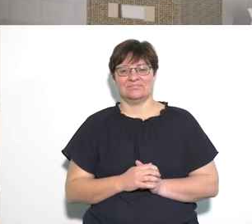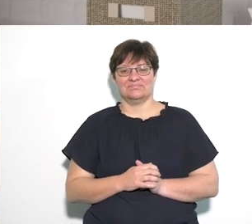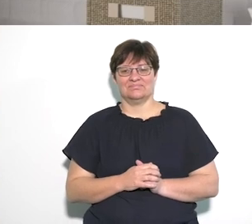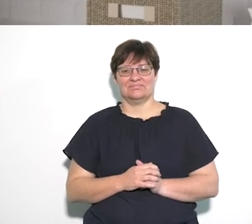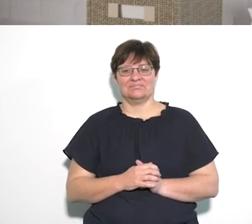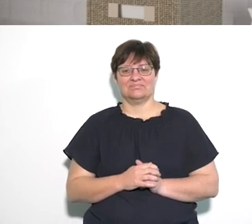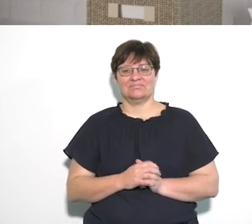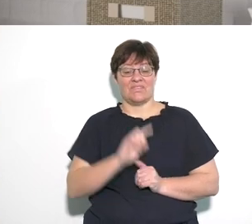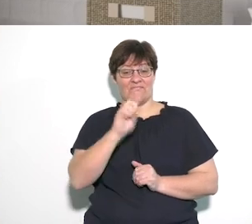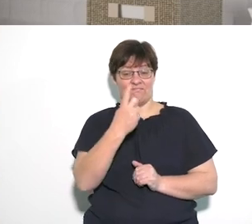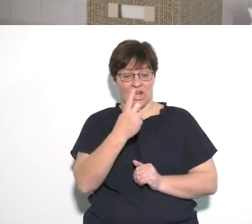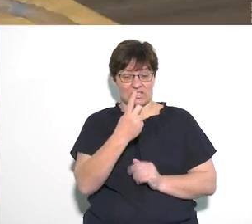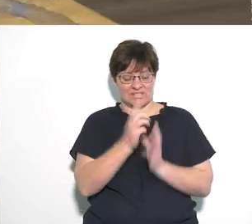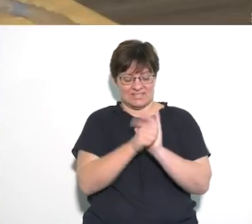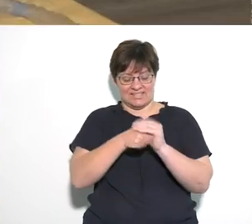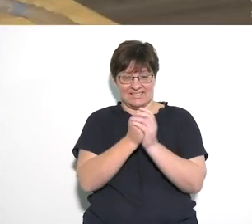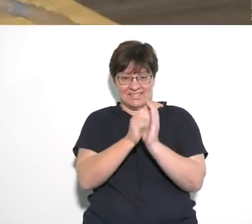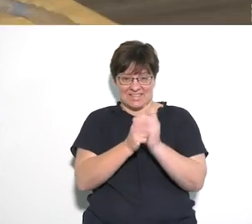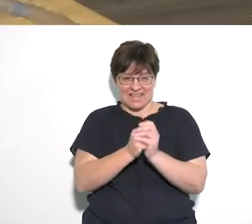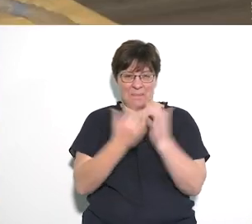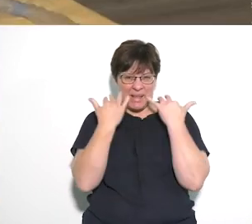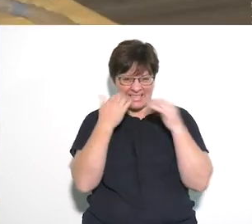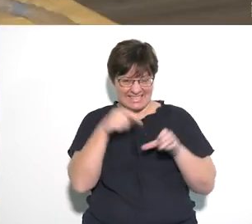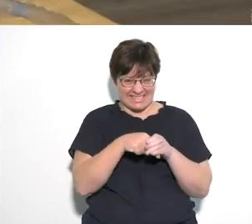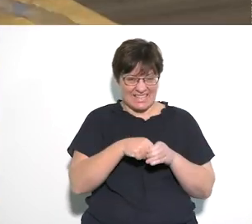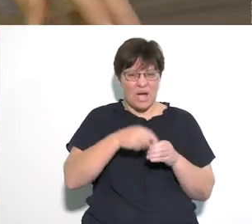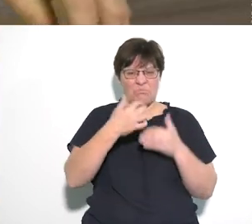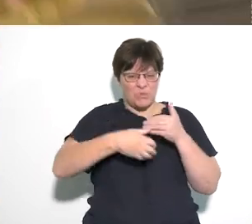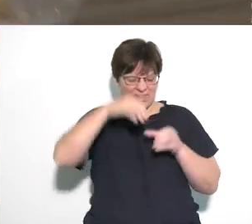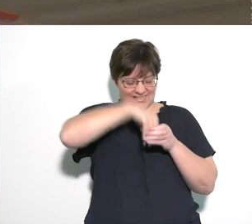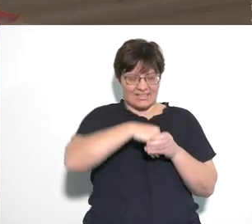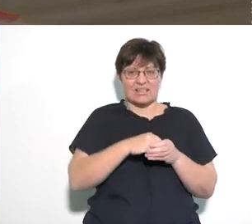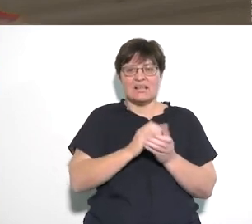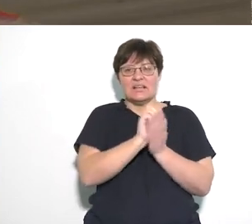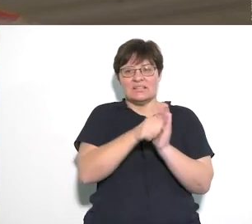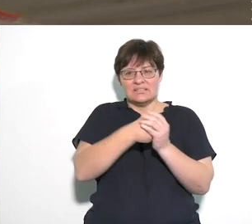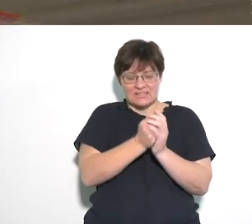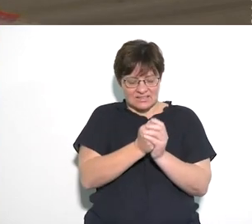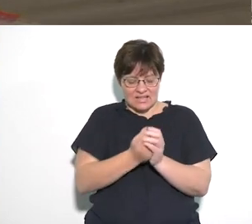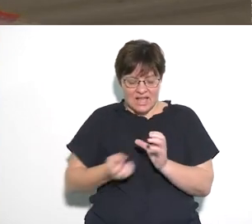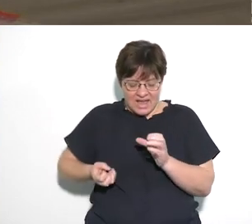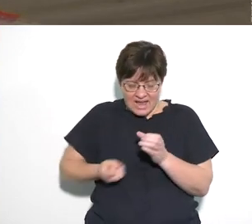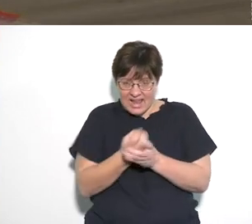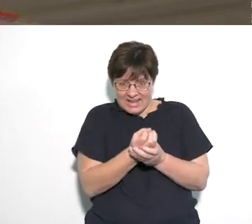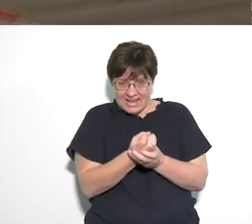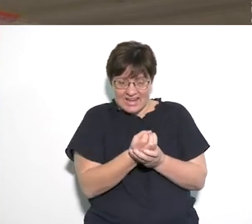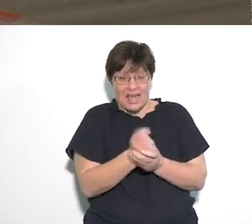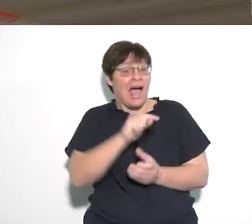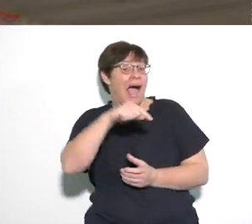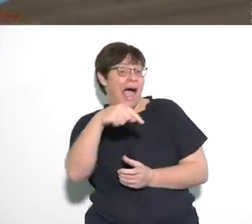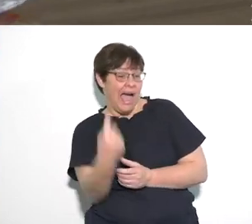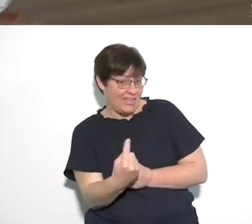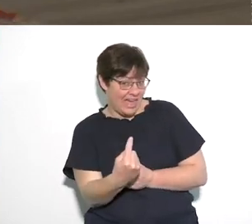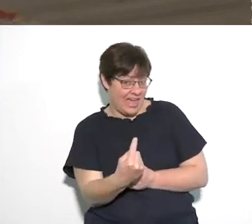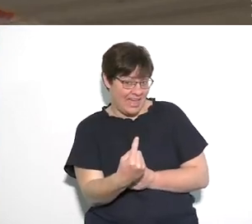I take the first bread bag, and crumple it up into a ball in my hand. I put